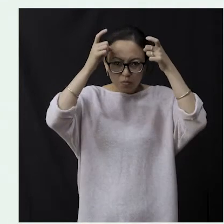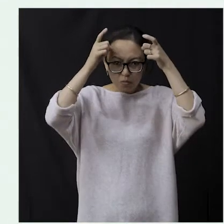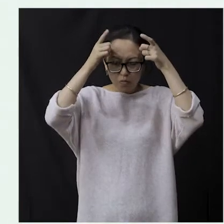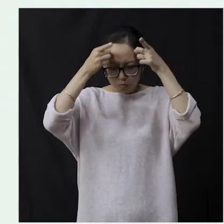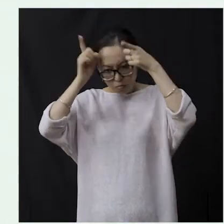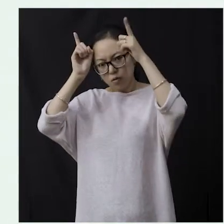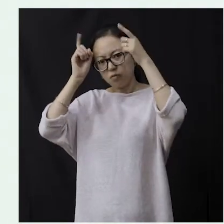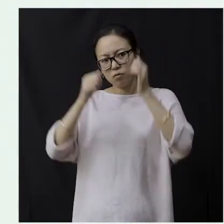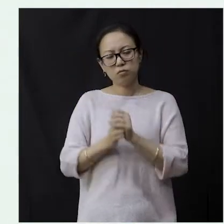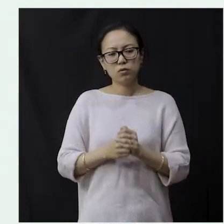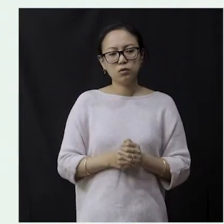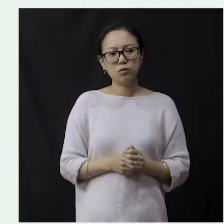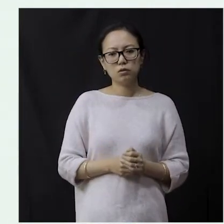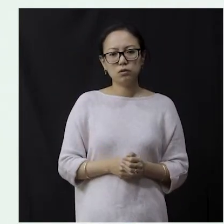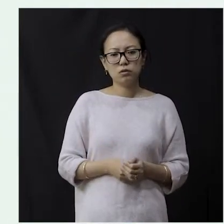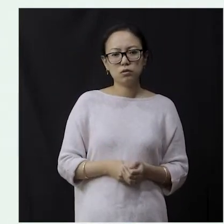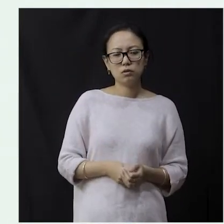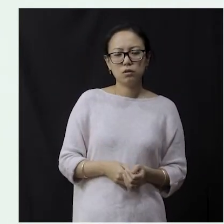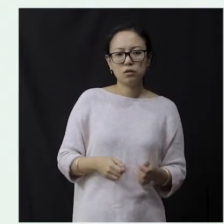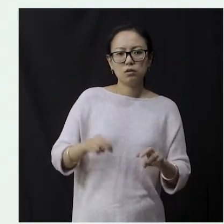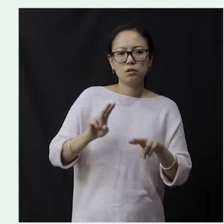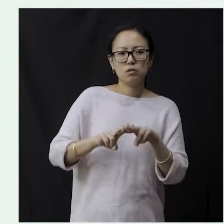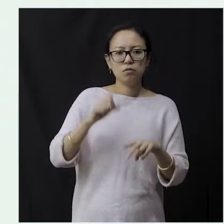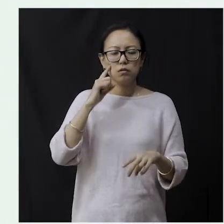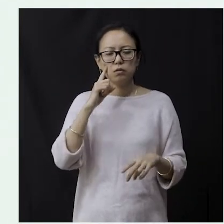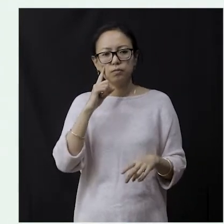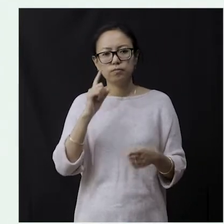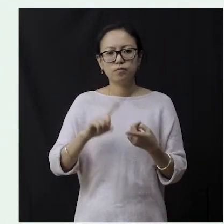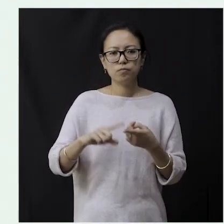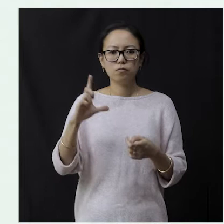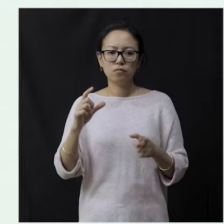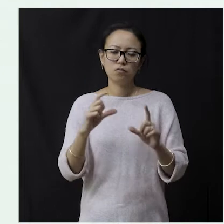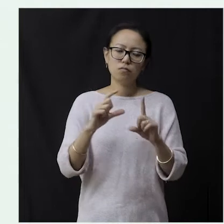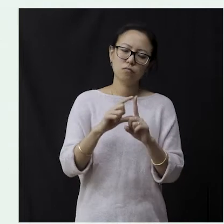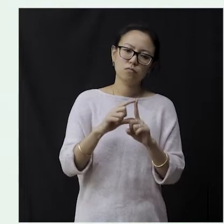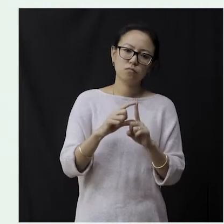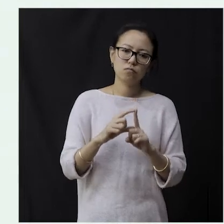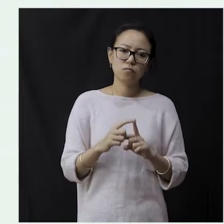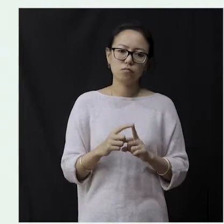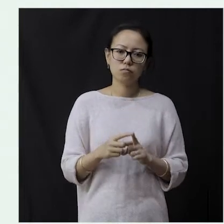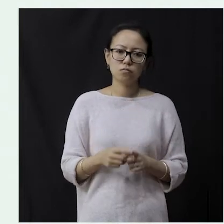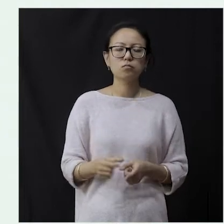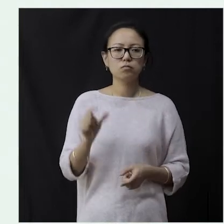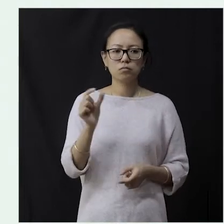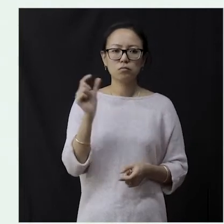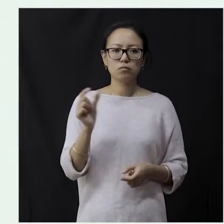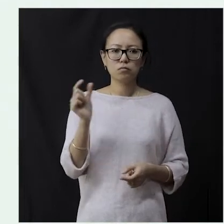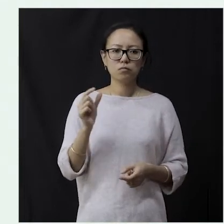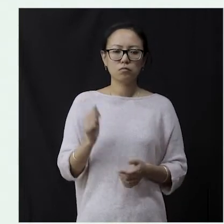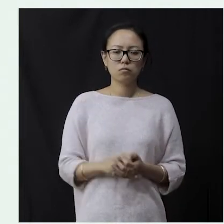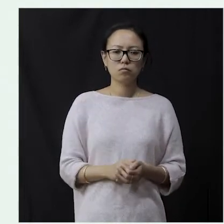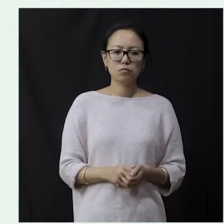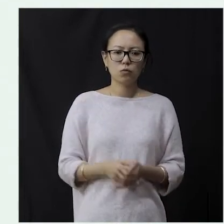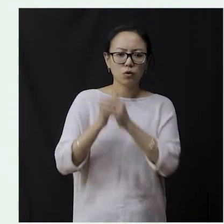used in the field work. Okay, so they tie up those tools which are used in the field, and